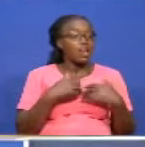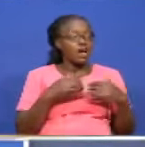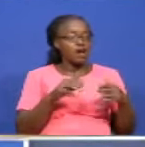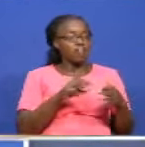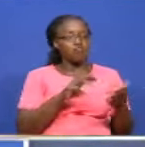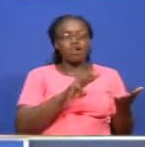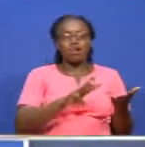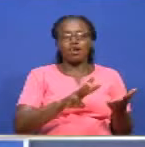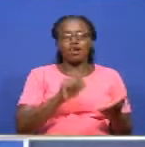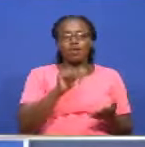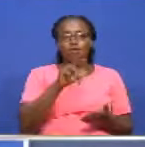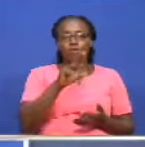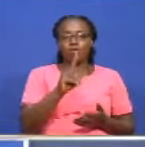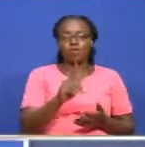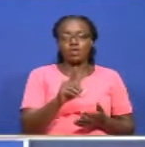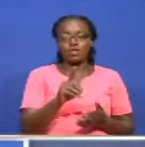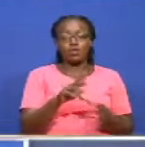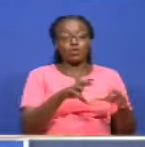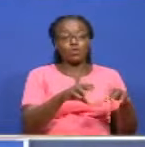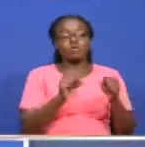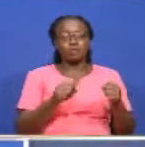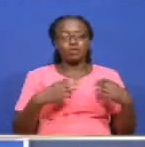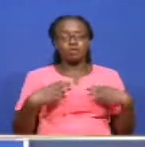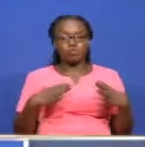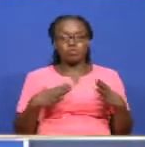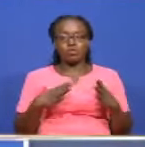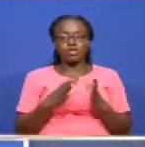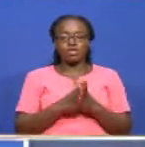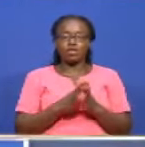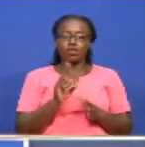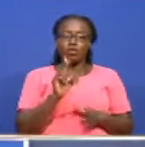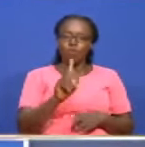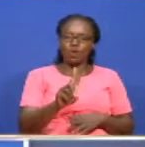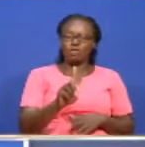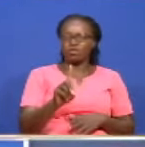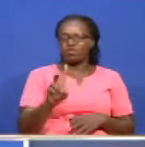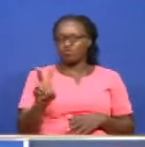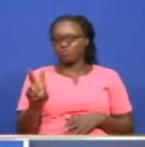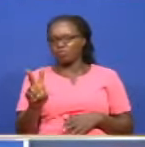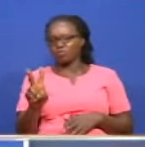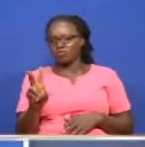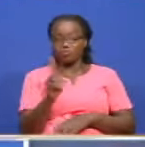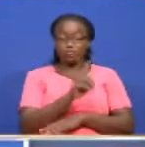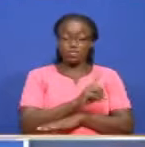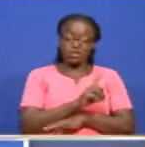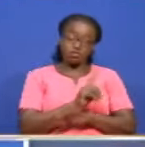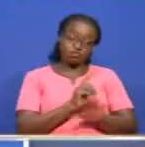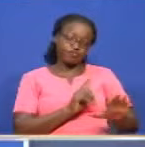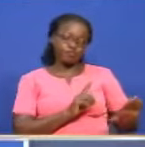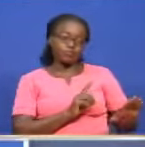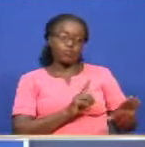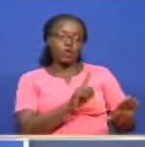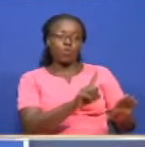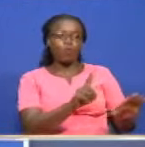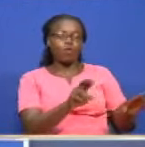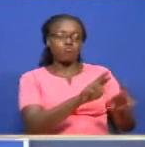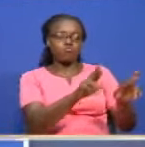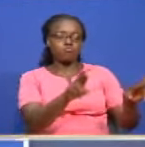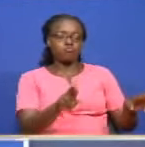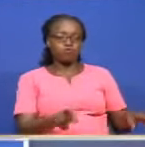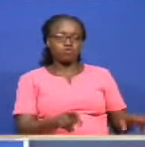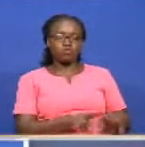that we admit patients in the span of 1 to 2 days. 1 to 2 days, they're placed in one particular ward, such